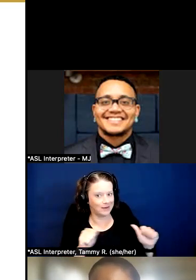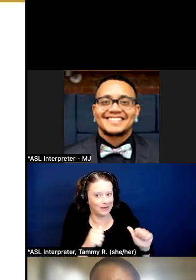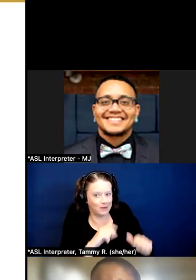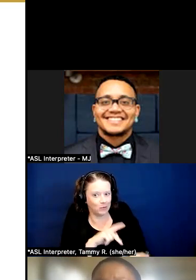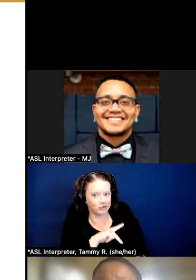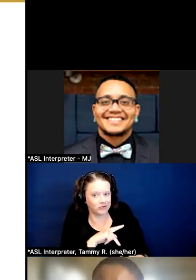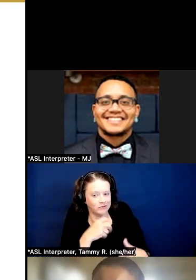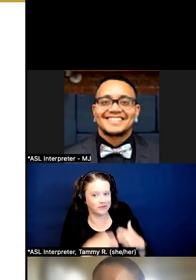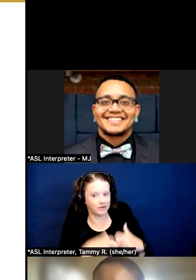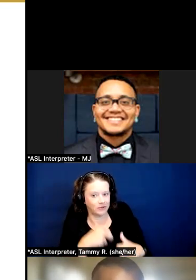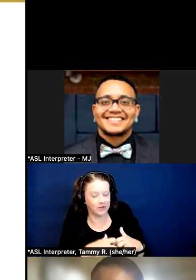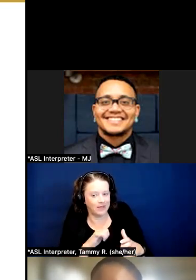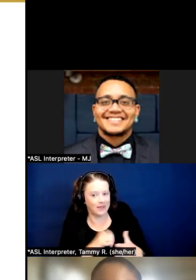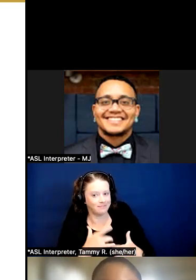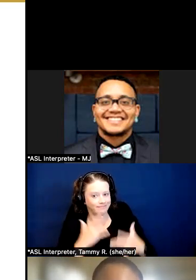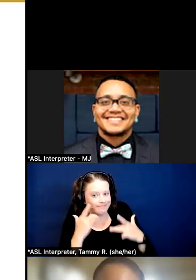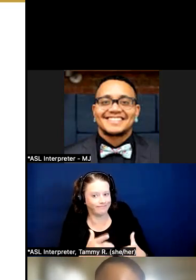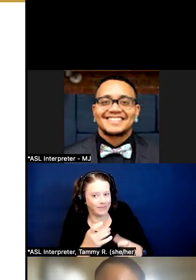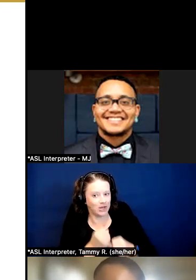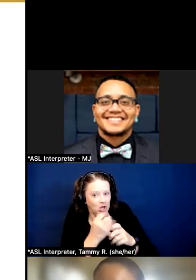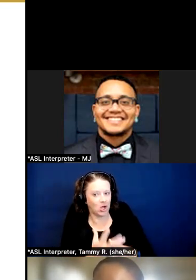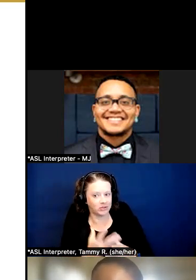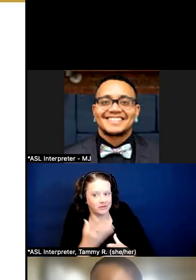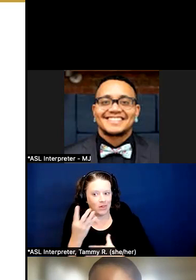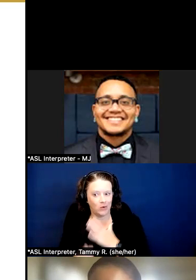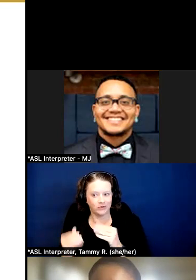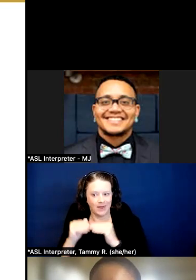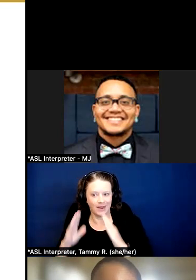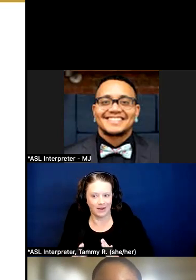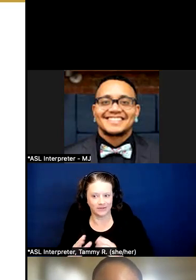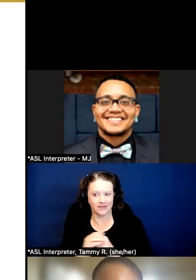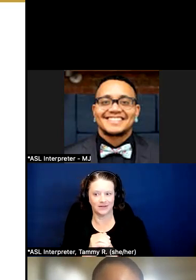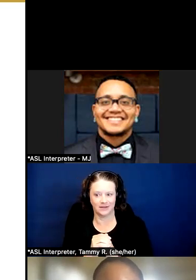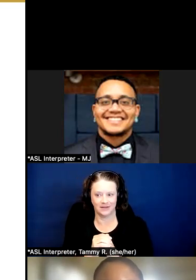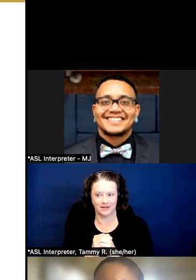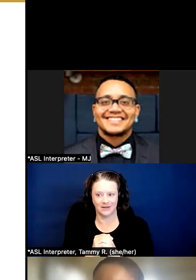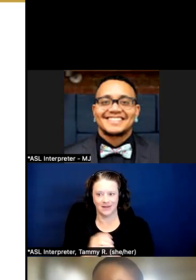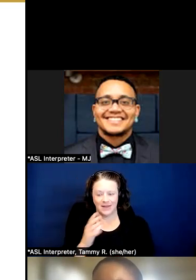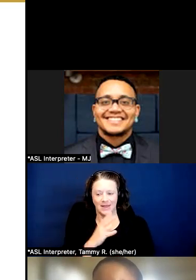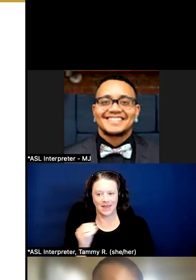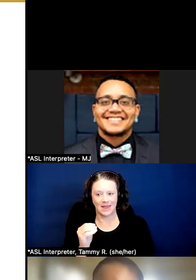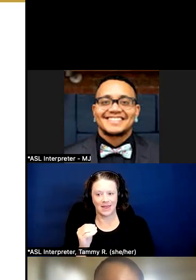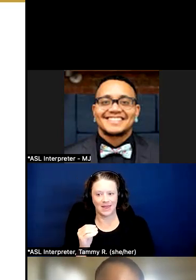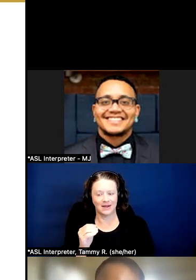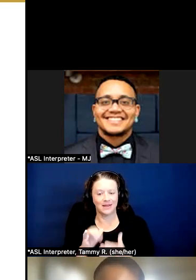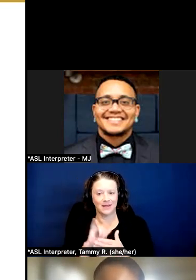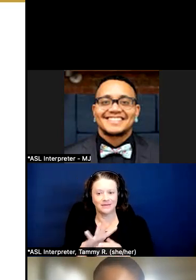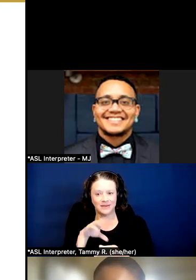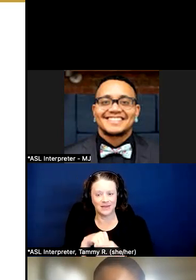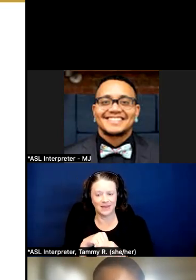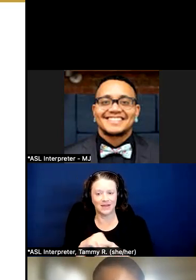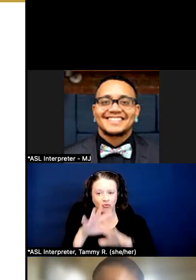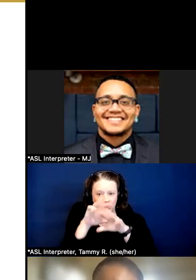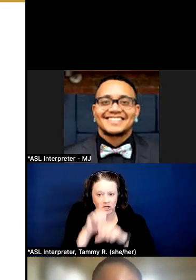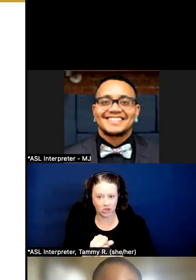difficulties that would typically result in a loss of housing eligibility in traditional housing